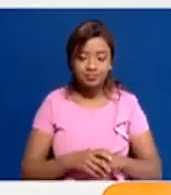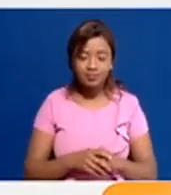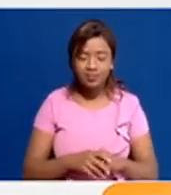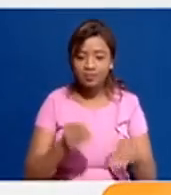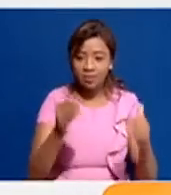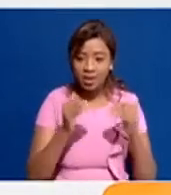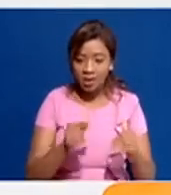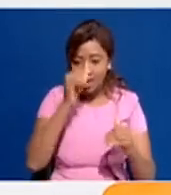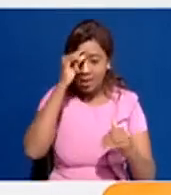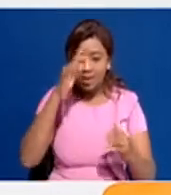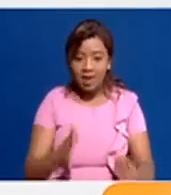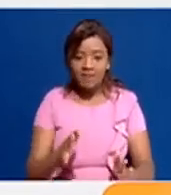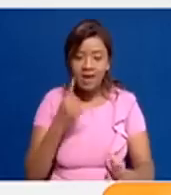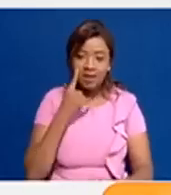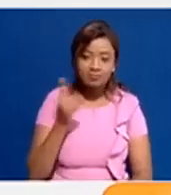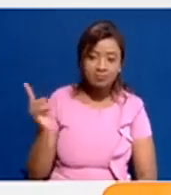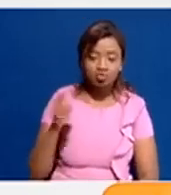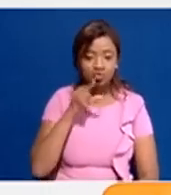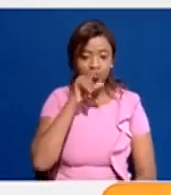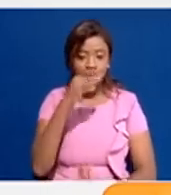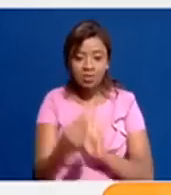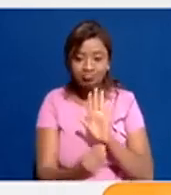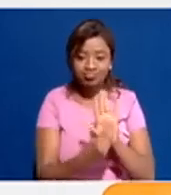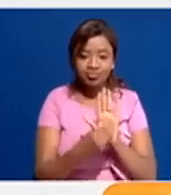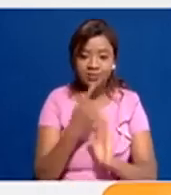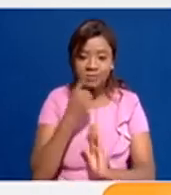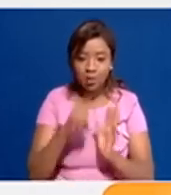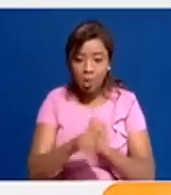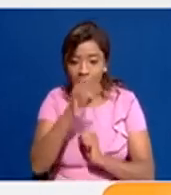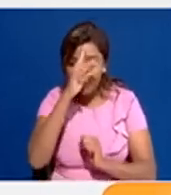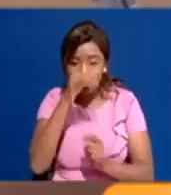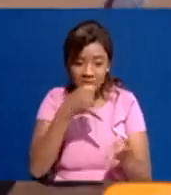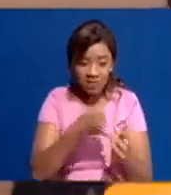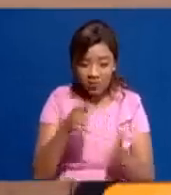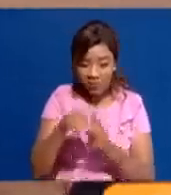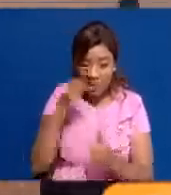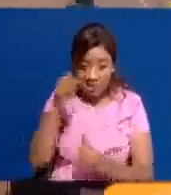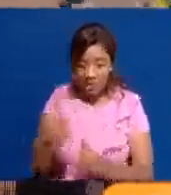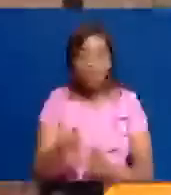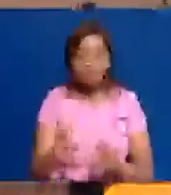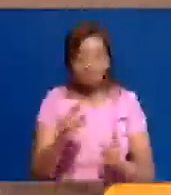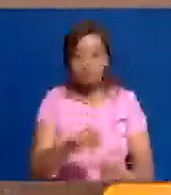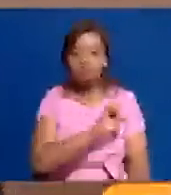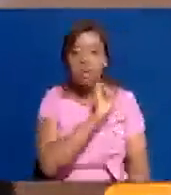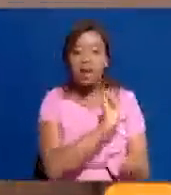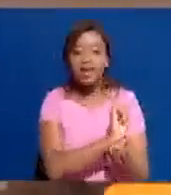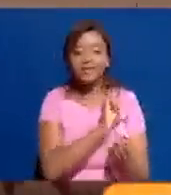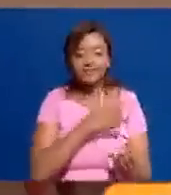Muthomi Njoki on a social media post has called for the arrest of the officer who could have taken the life of